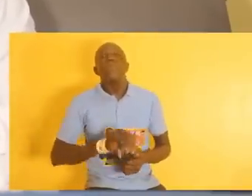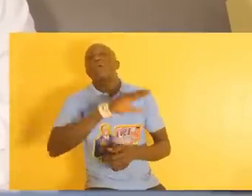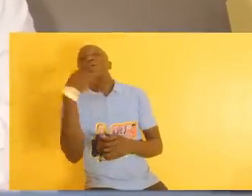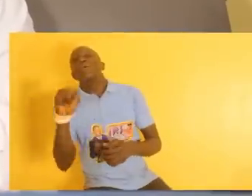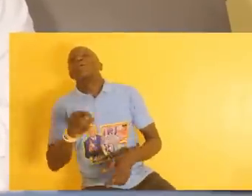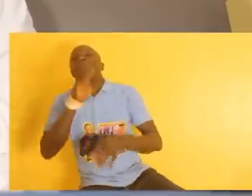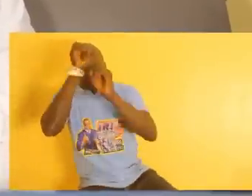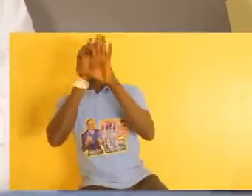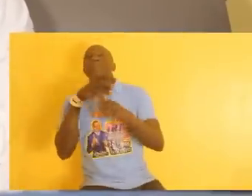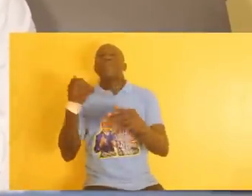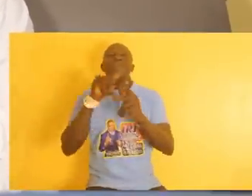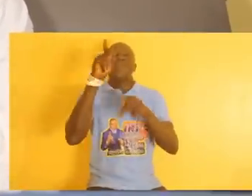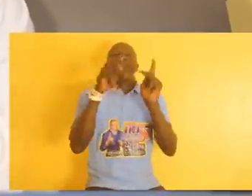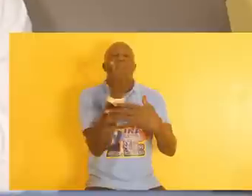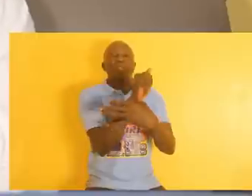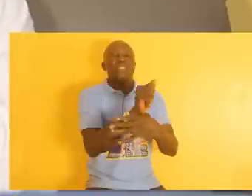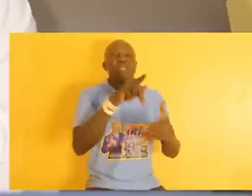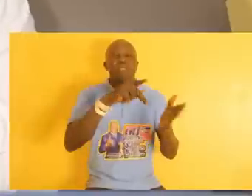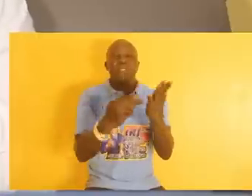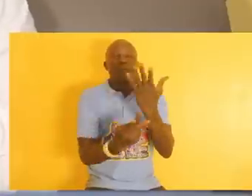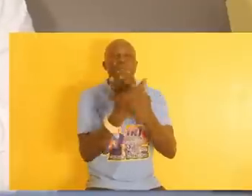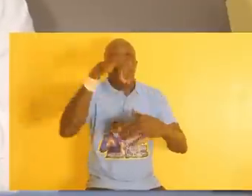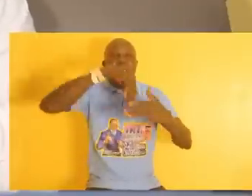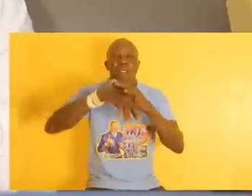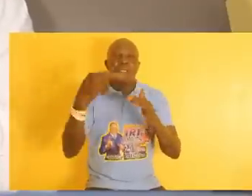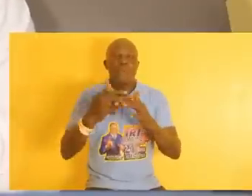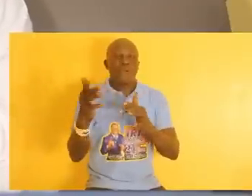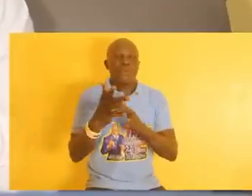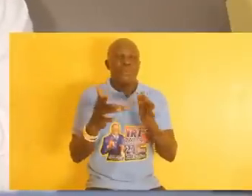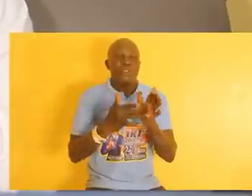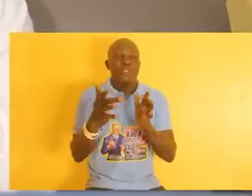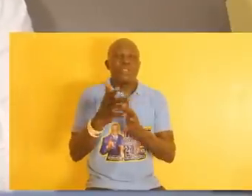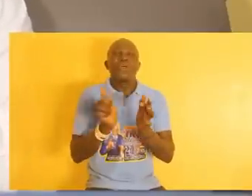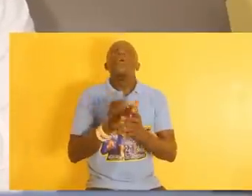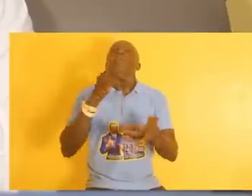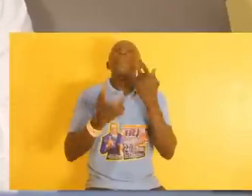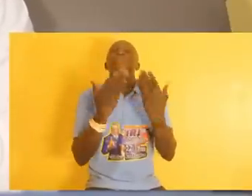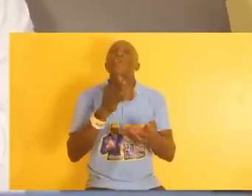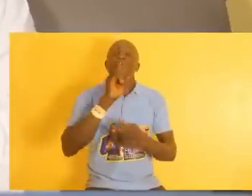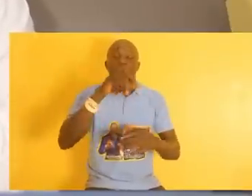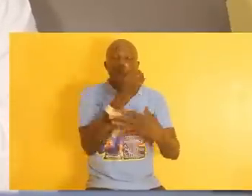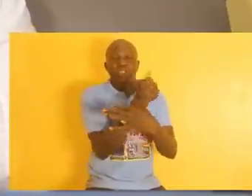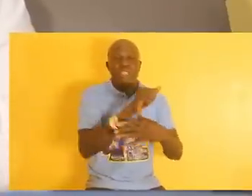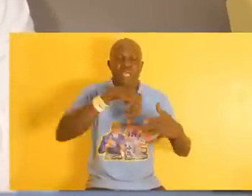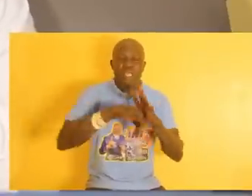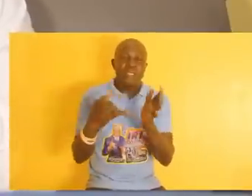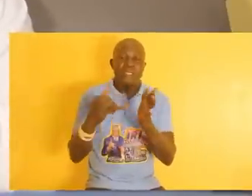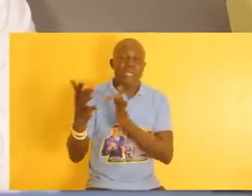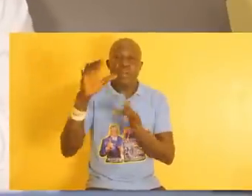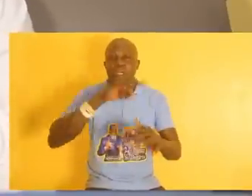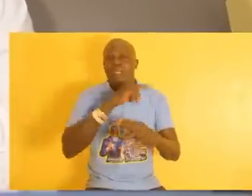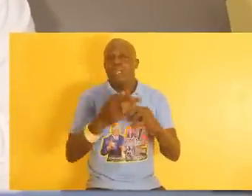Blessed are the hand that share this program. In the name of Jesus. Make sure you share this program. In the name of Jesus.